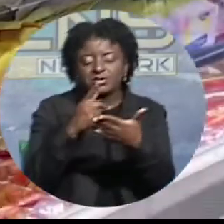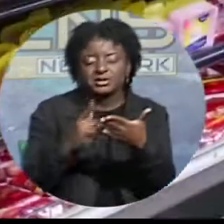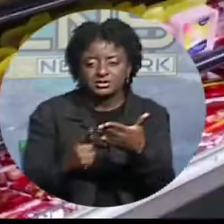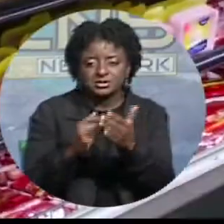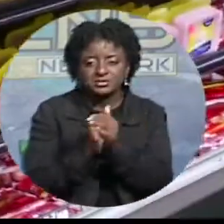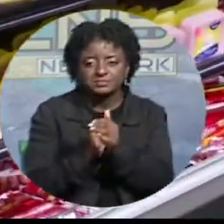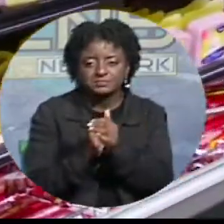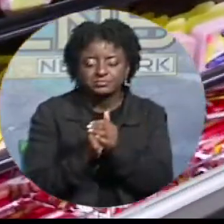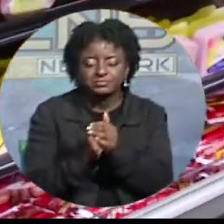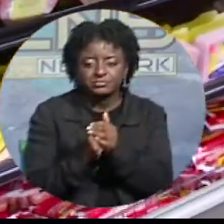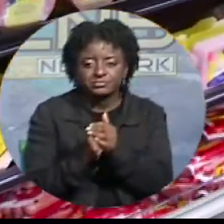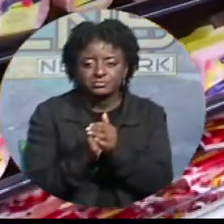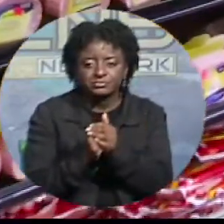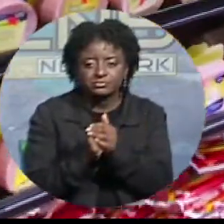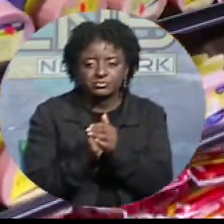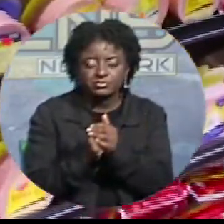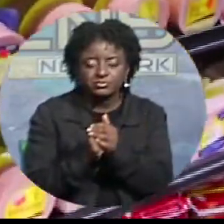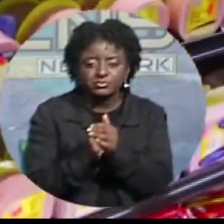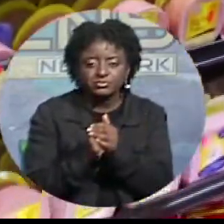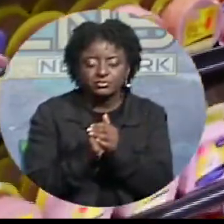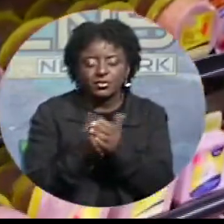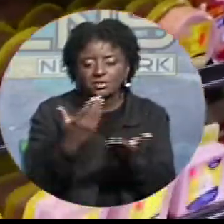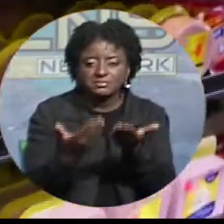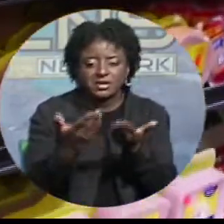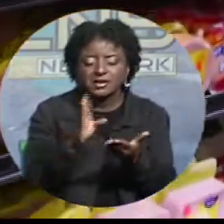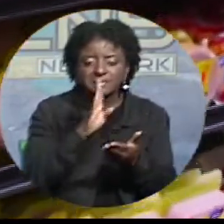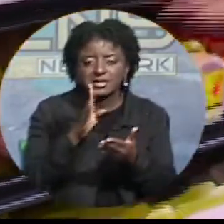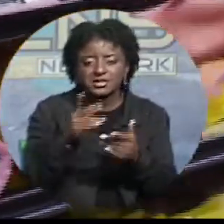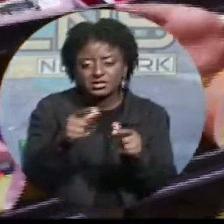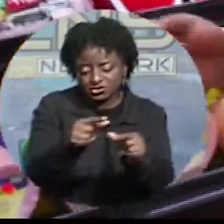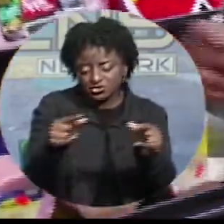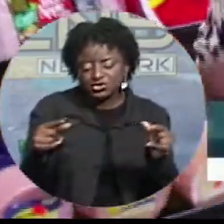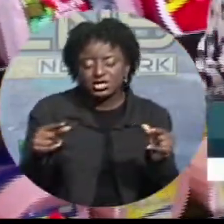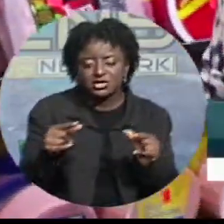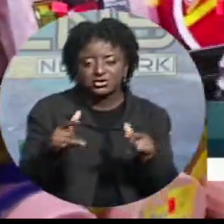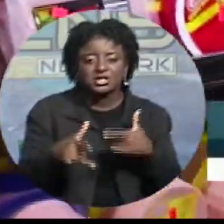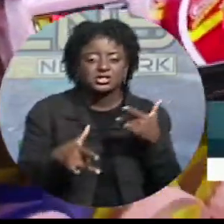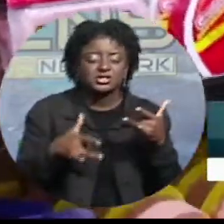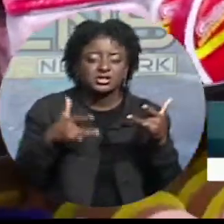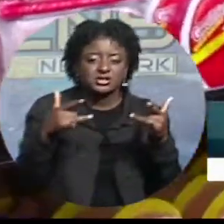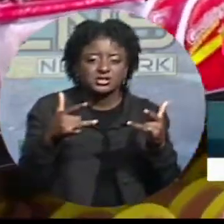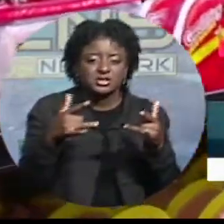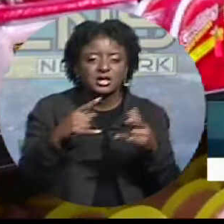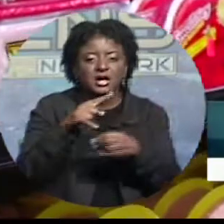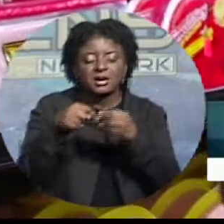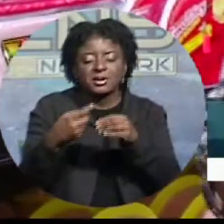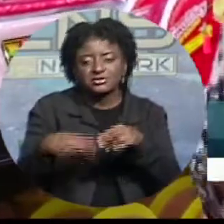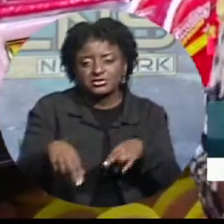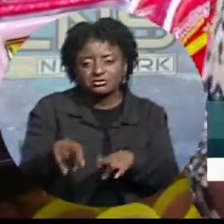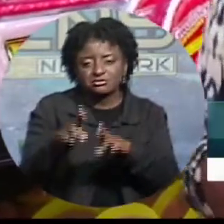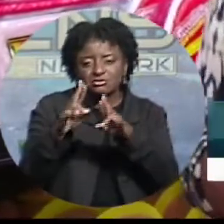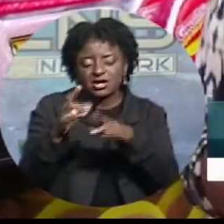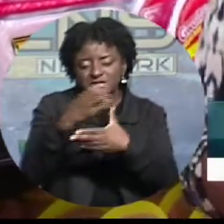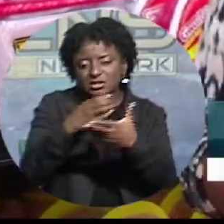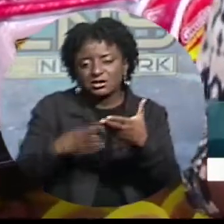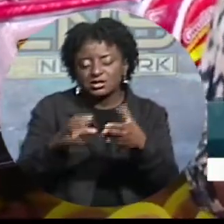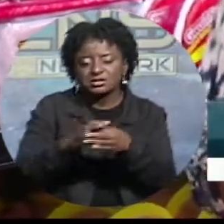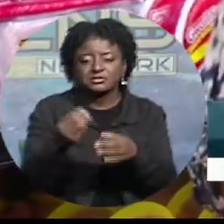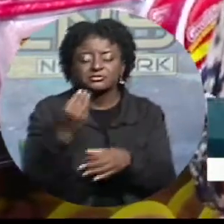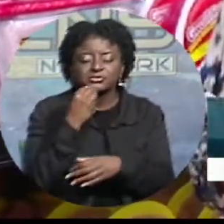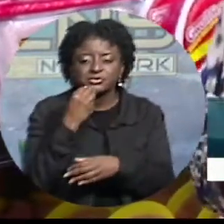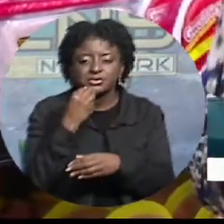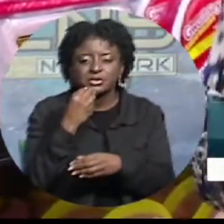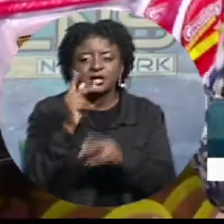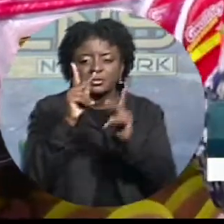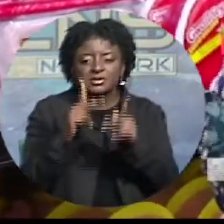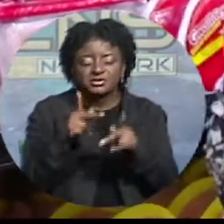action. Now, while there might be a general concern from the public over the rising cost of food, officials from the Consumer Affairs